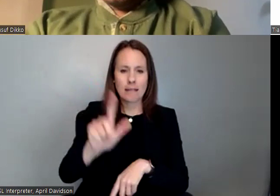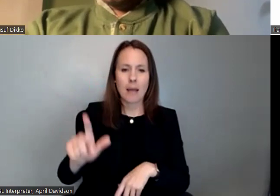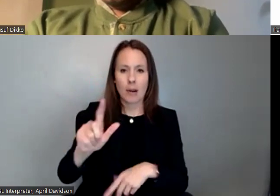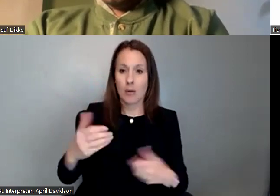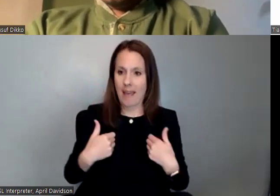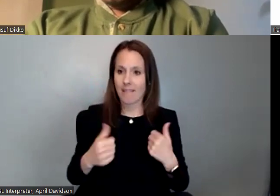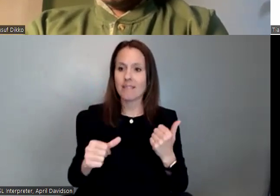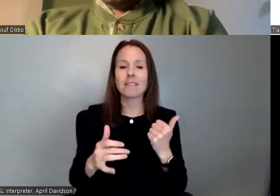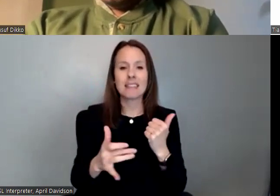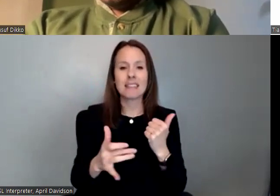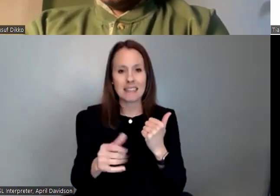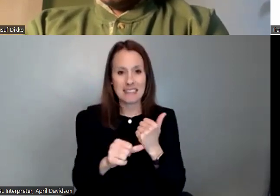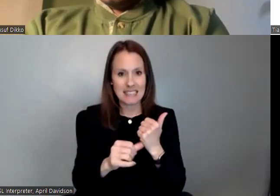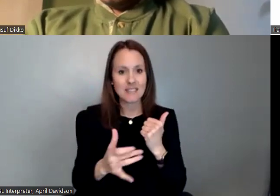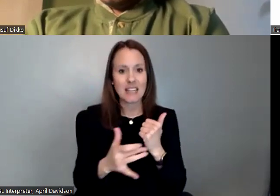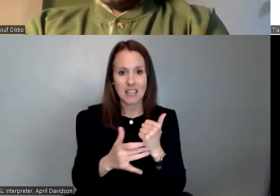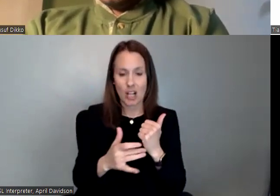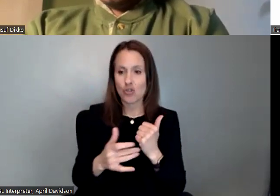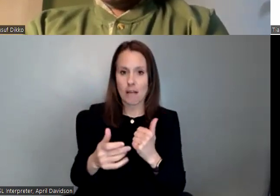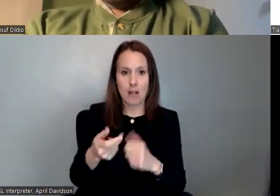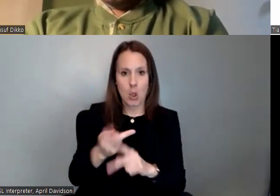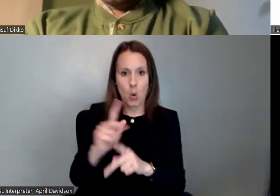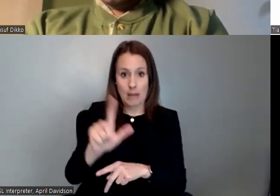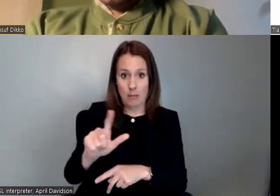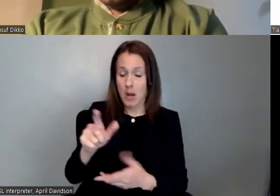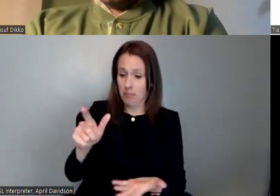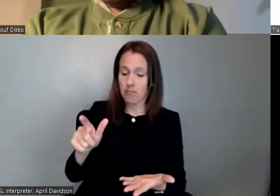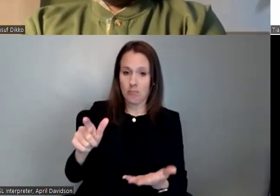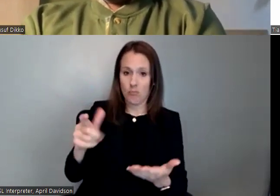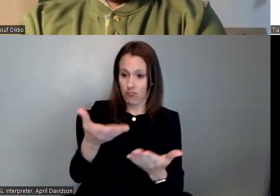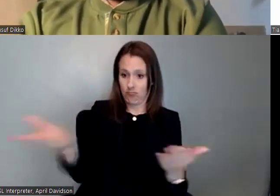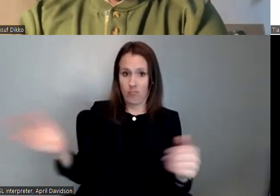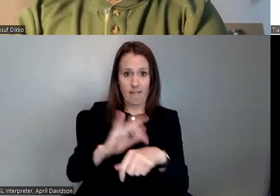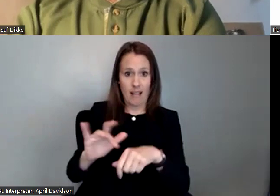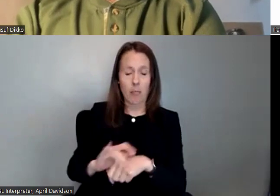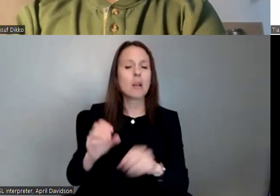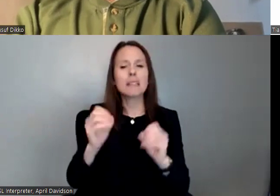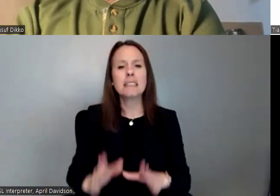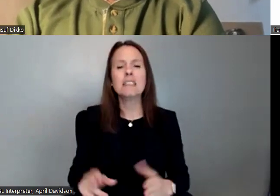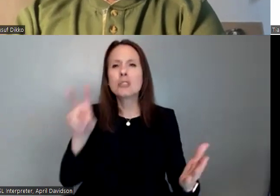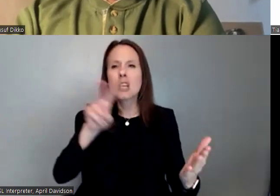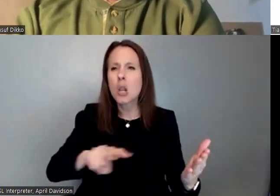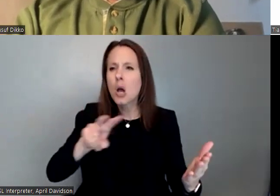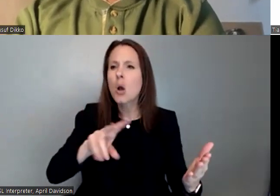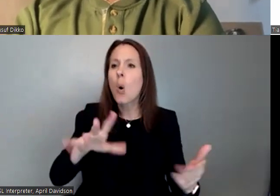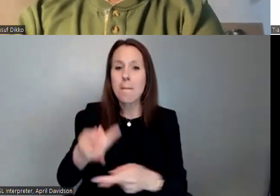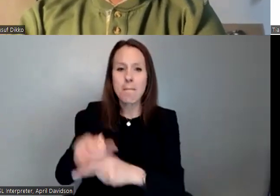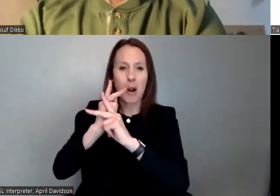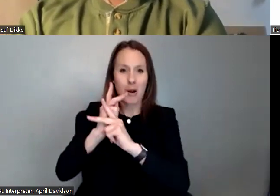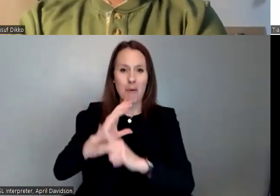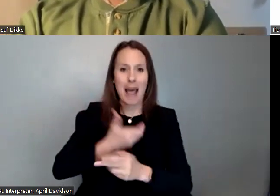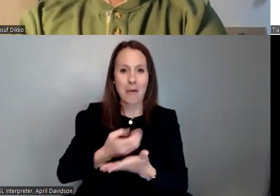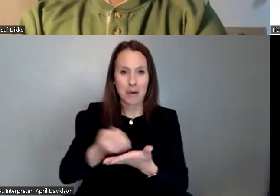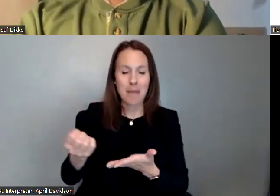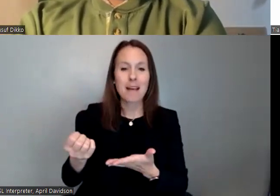agency that, excuse me, that teachers can contact us, and they can borrow the equipment to try out with